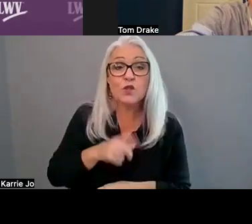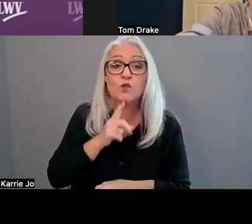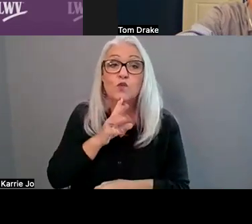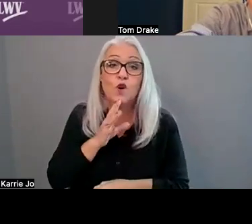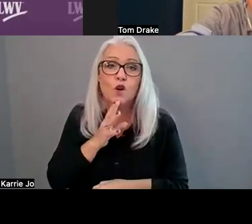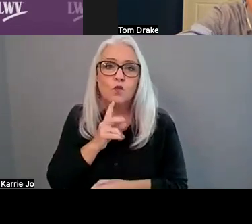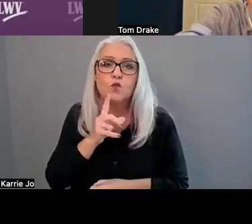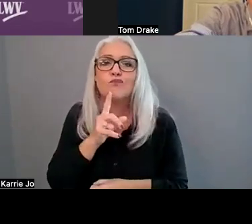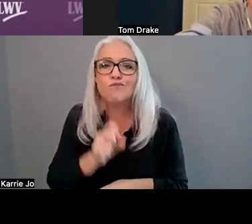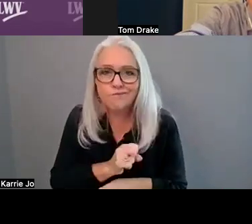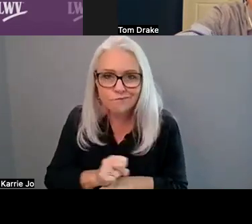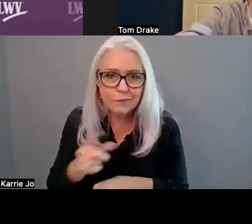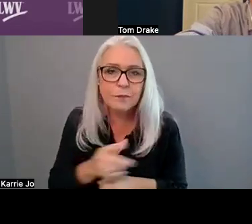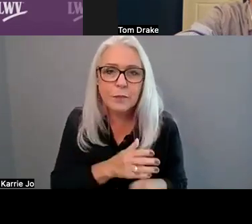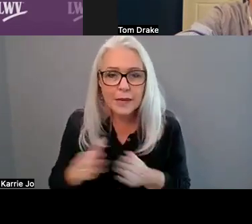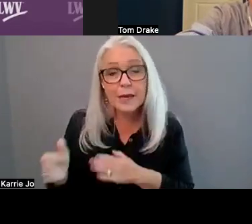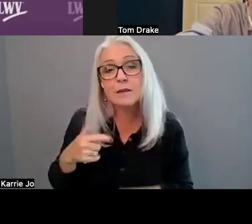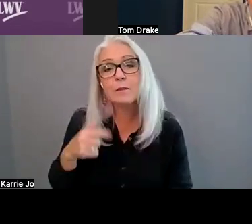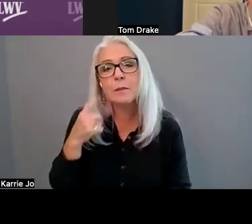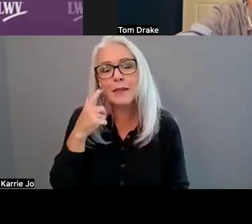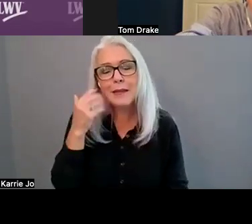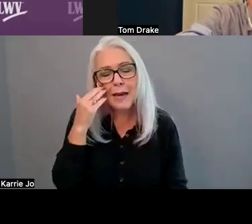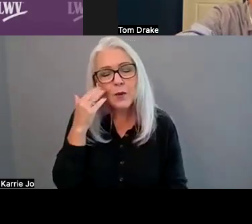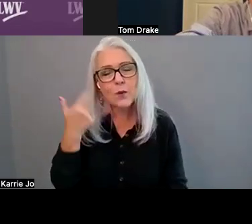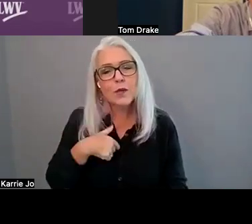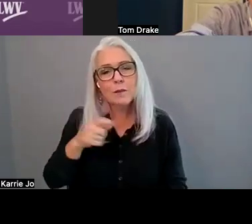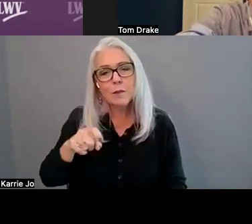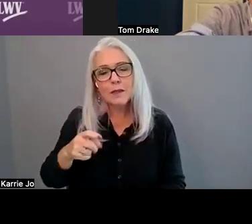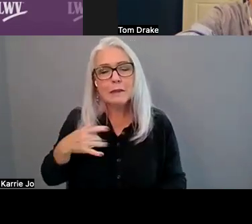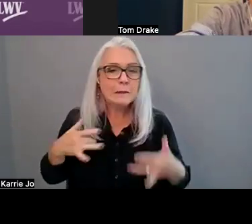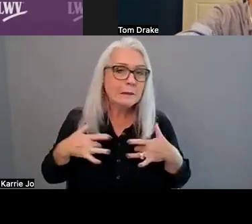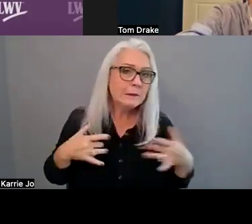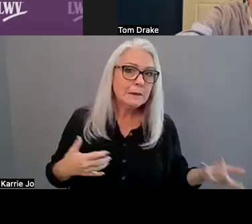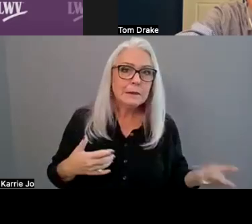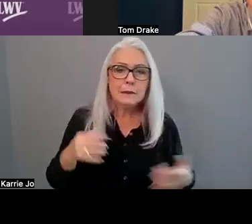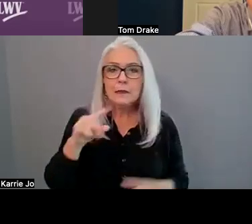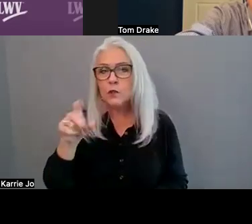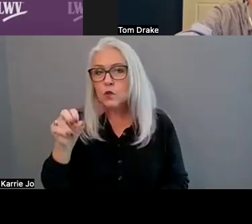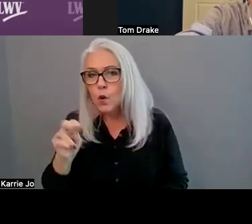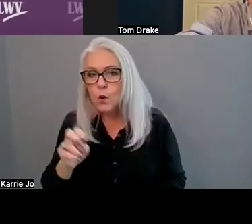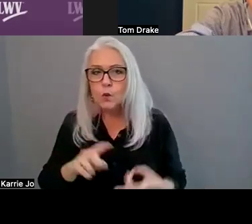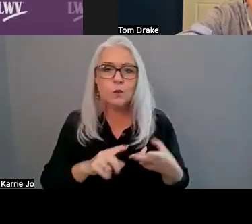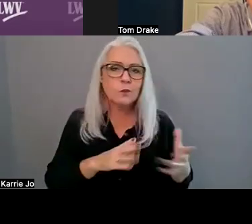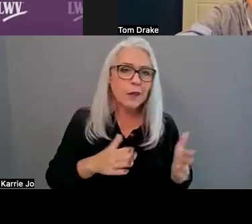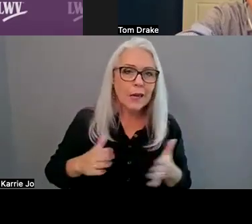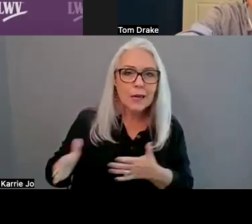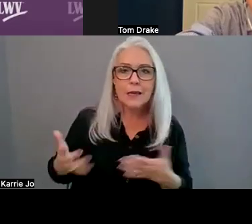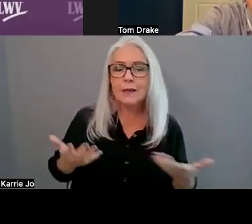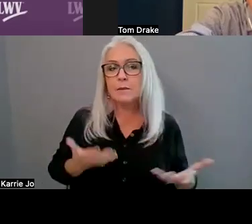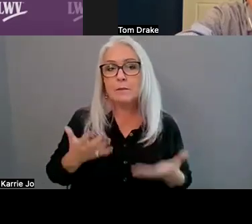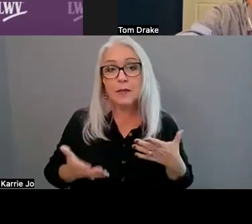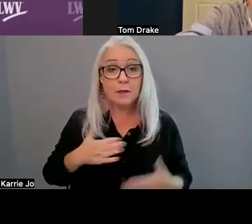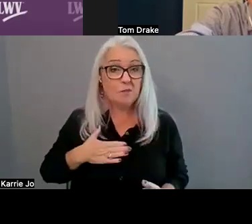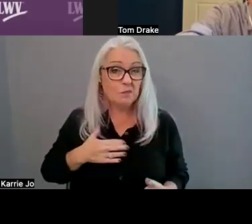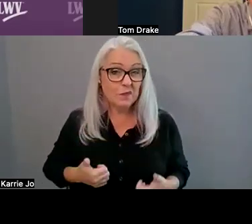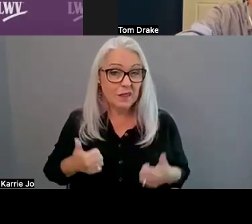do understand that we have to be concerned about zoning and planning for this area. And those are things maybe in the lifetime of